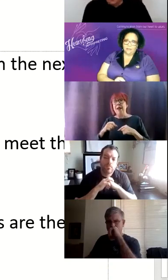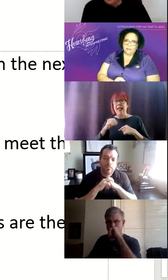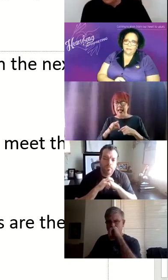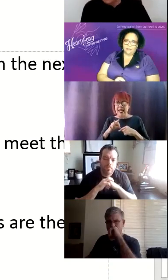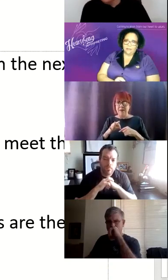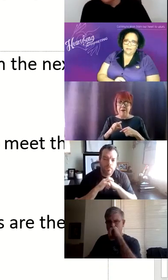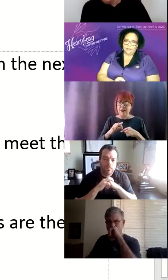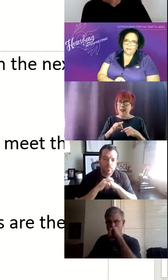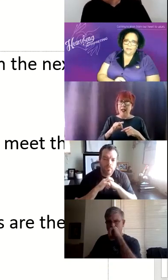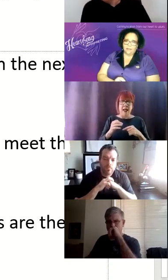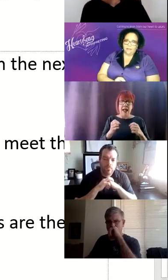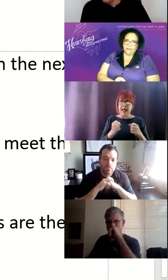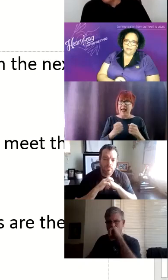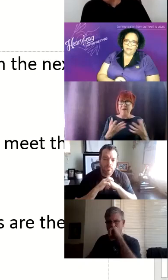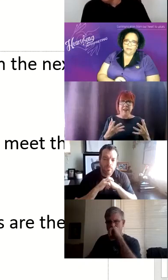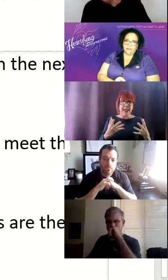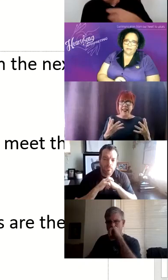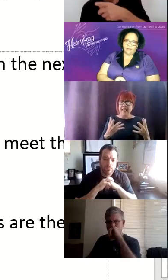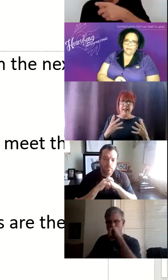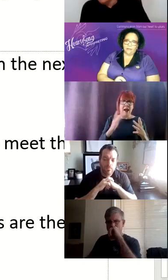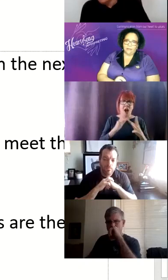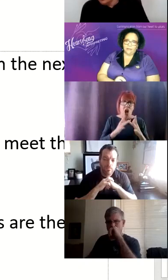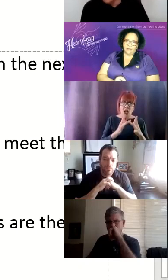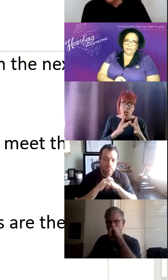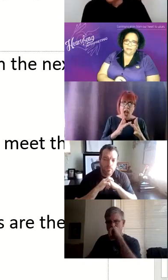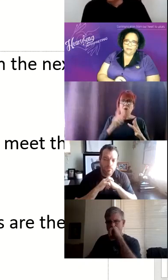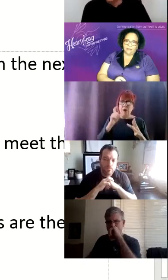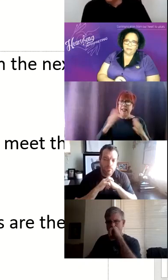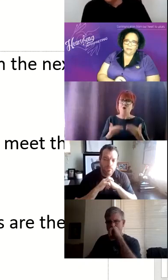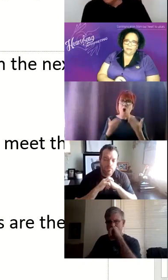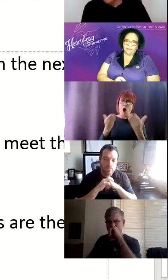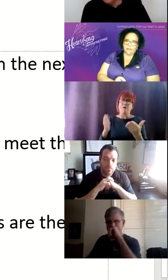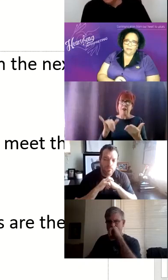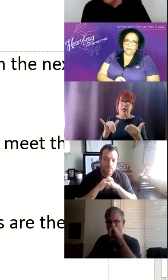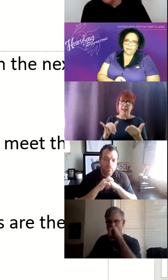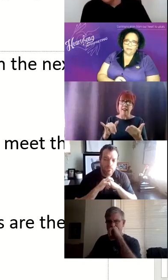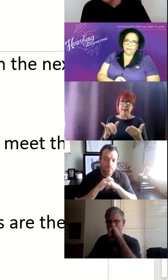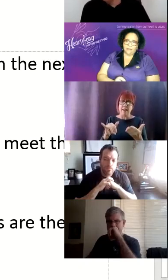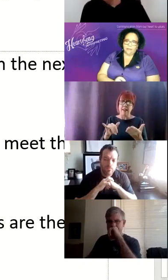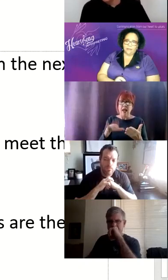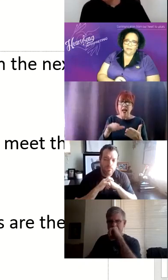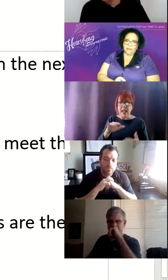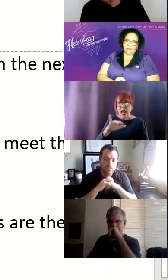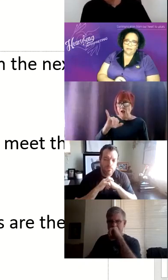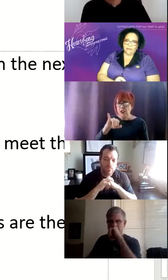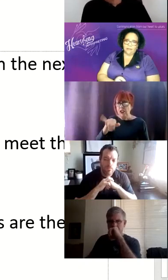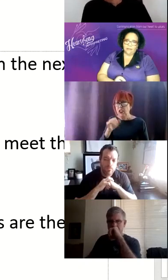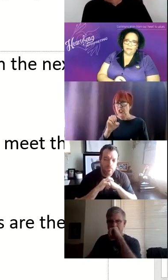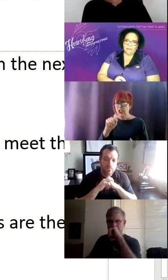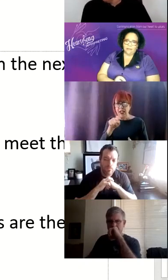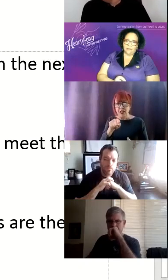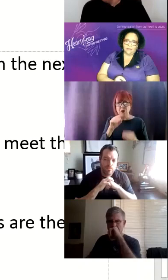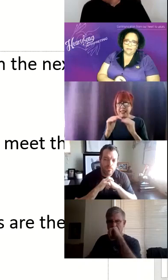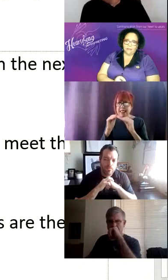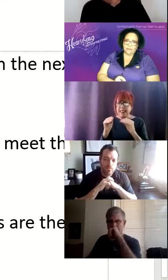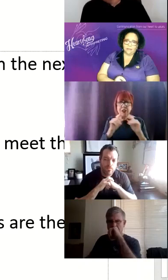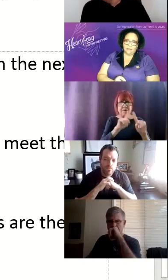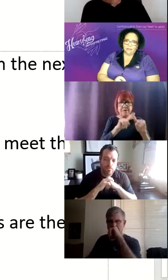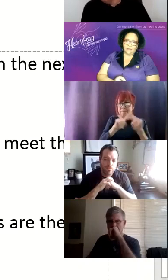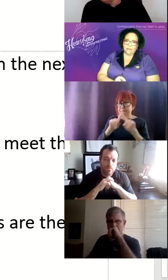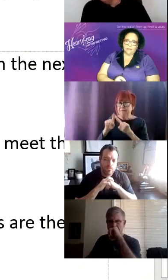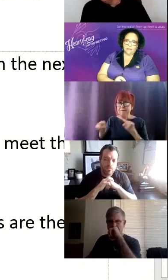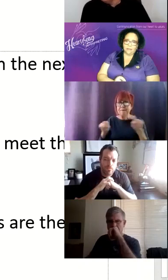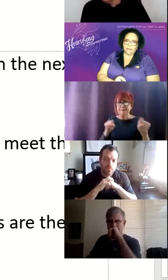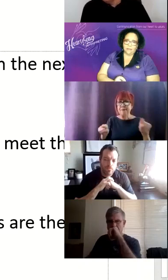that. The other concern I have, and this is also, you know, Jed, you teach on several campuses. you know, we haven't had the